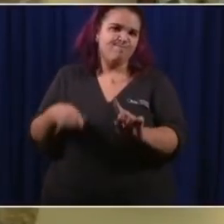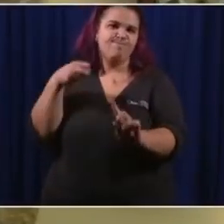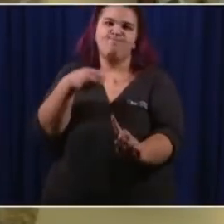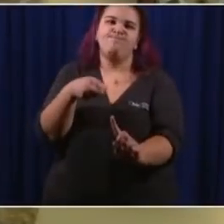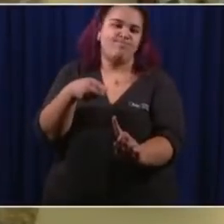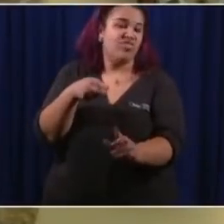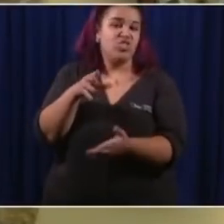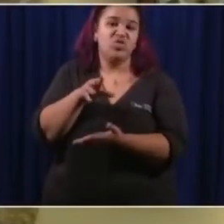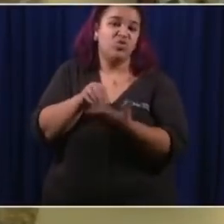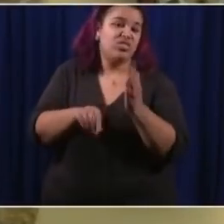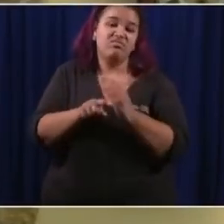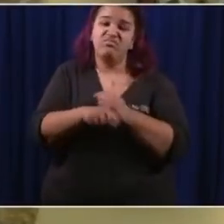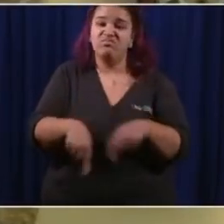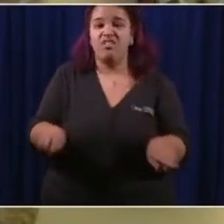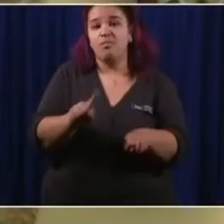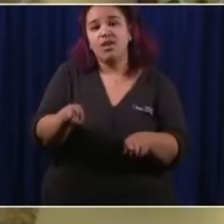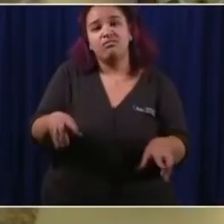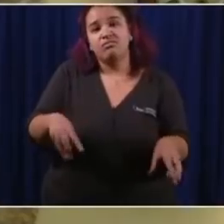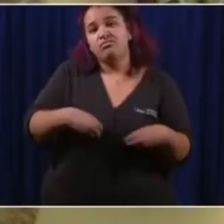do it.